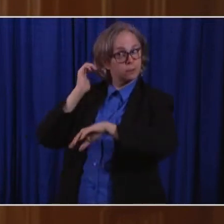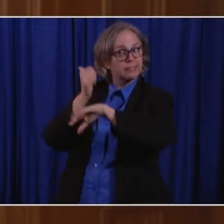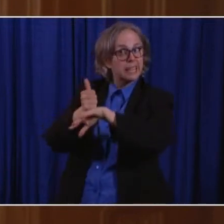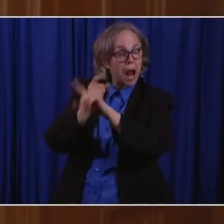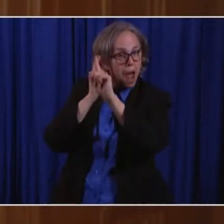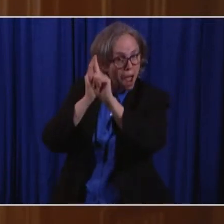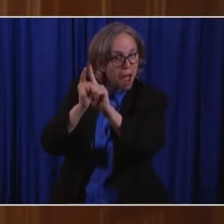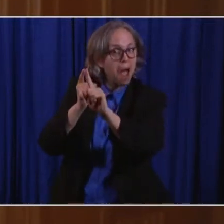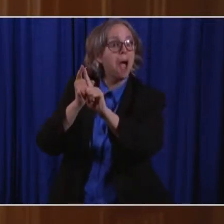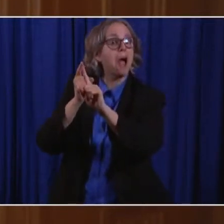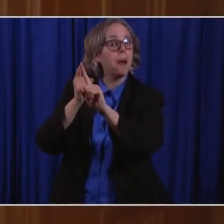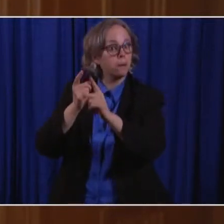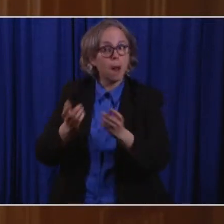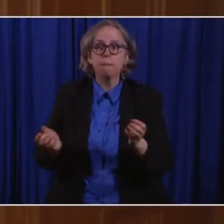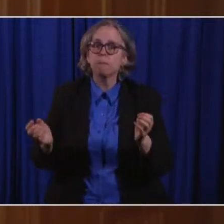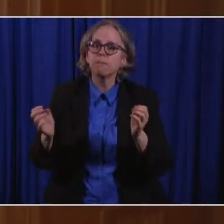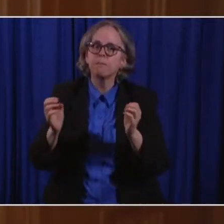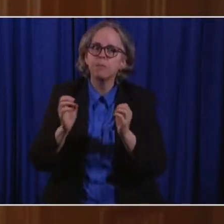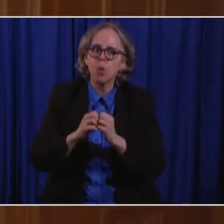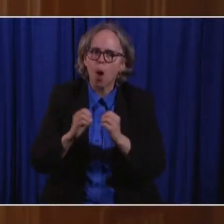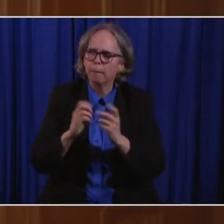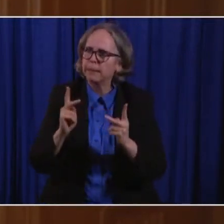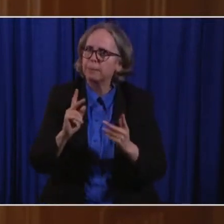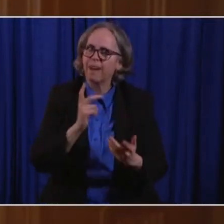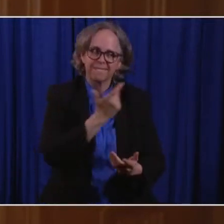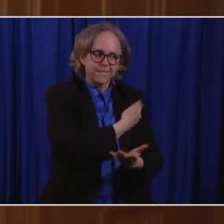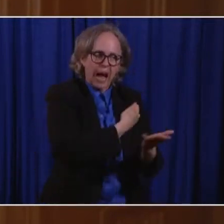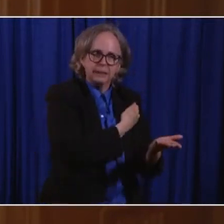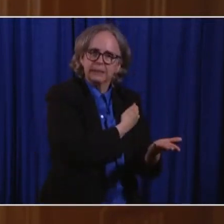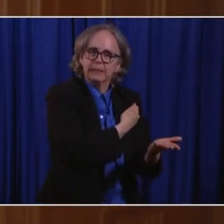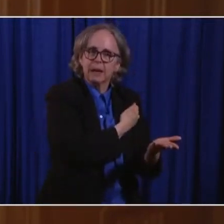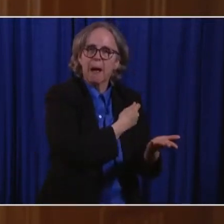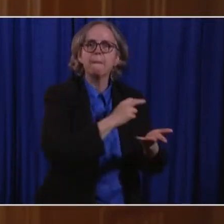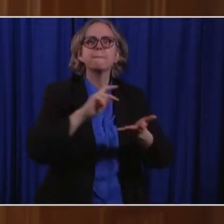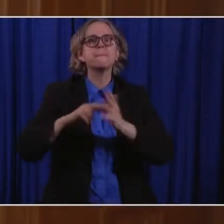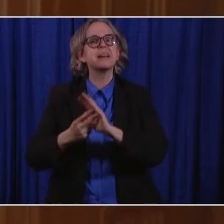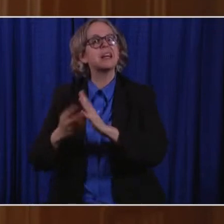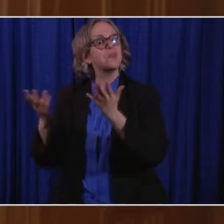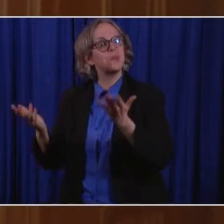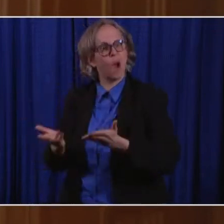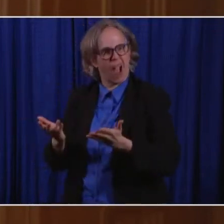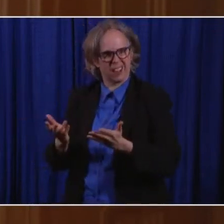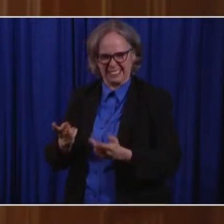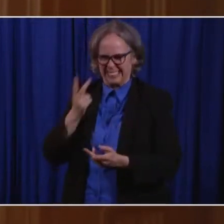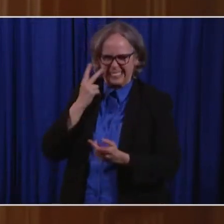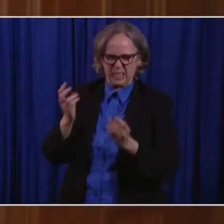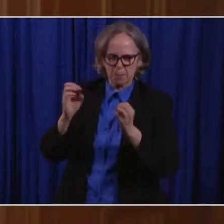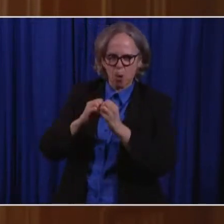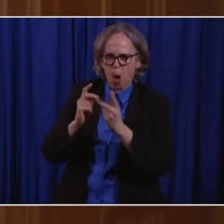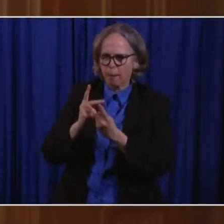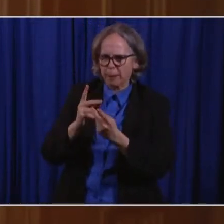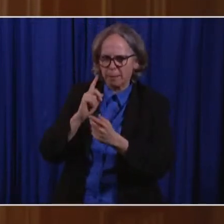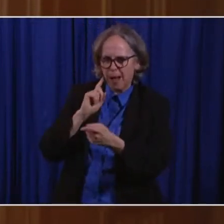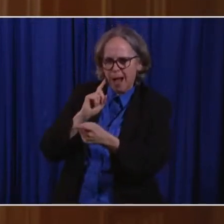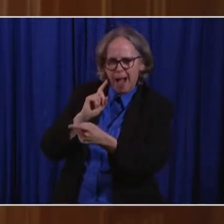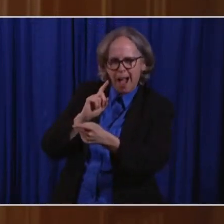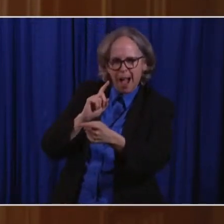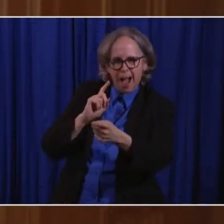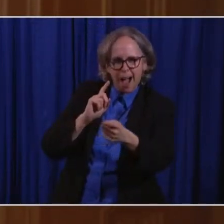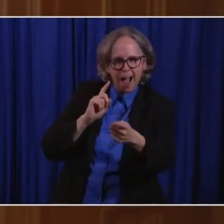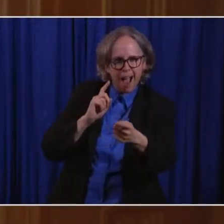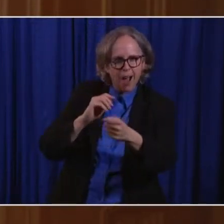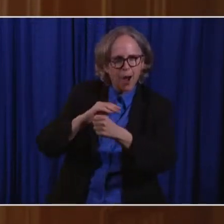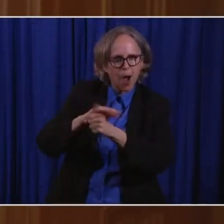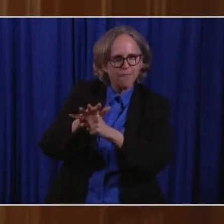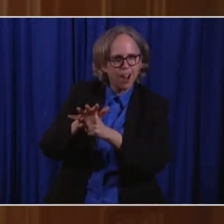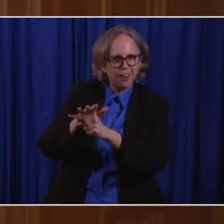and more eligible Ohioans get vaccinated, we're seeing more and more signs that the tide of this pandemic is finally turning